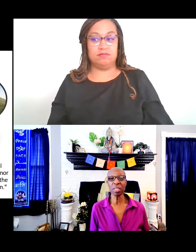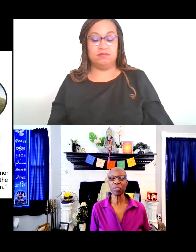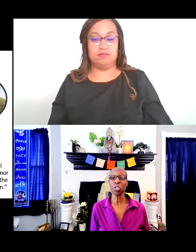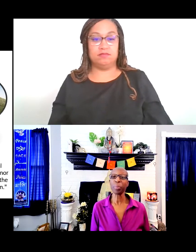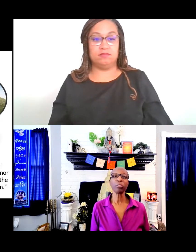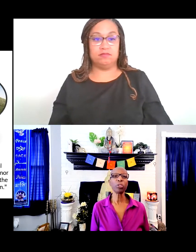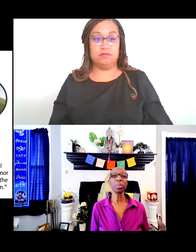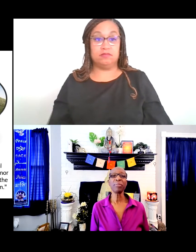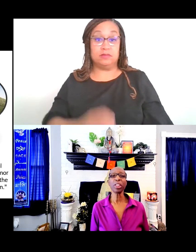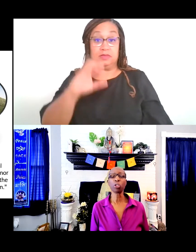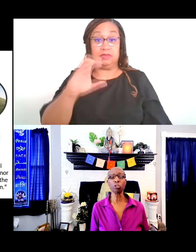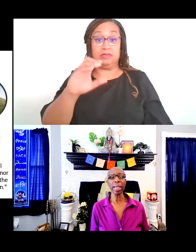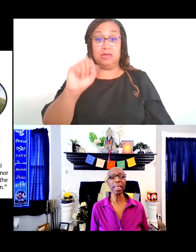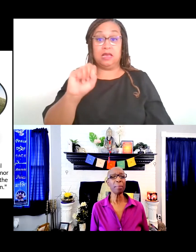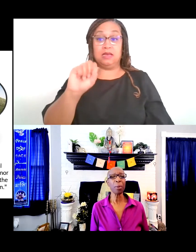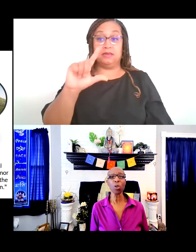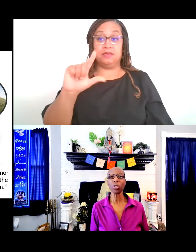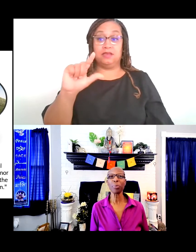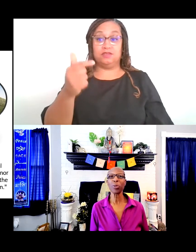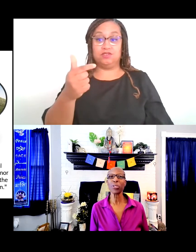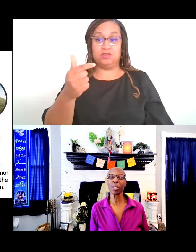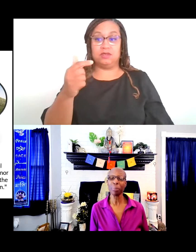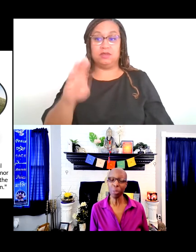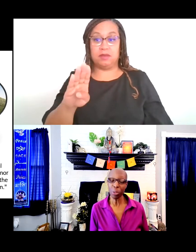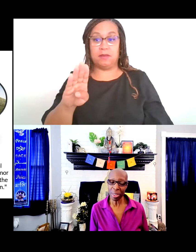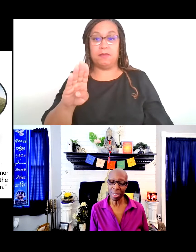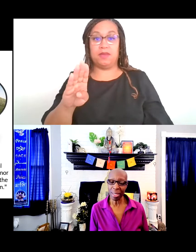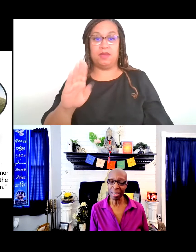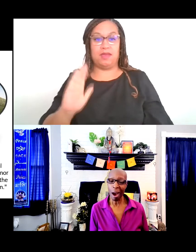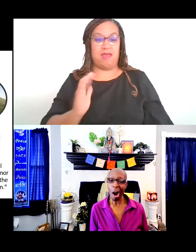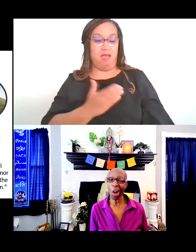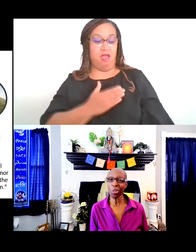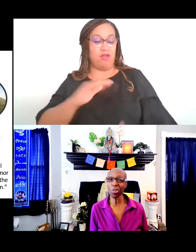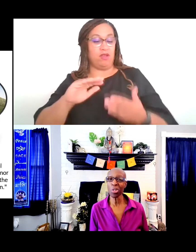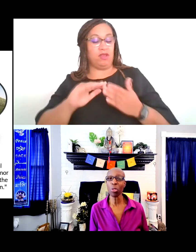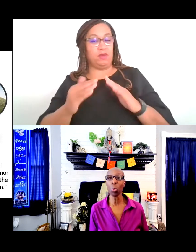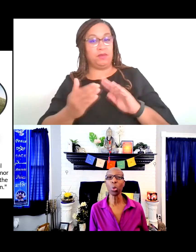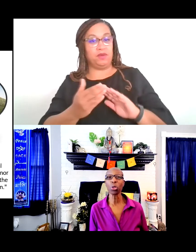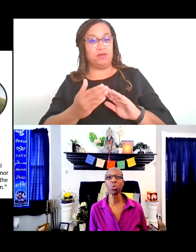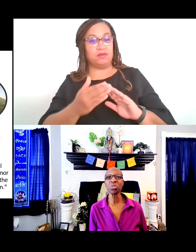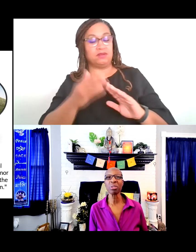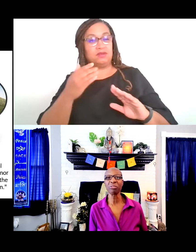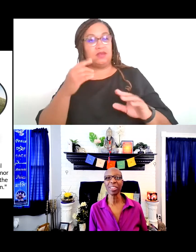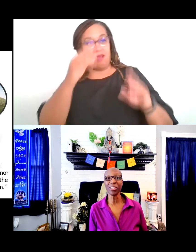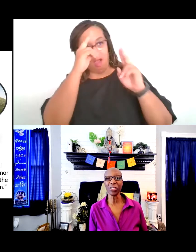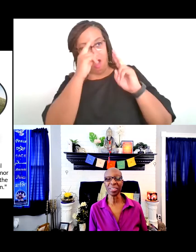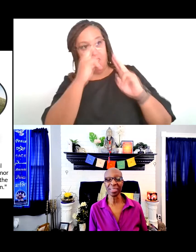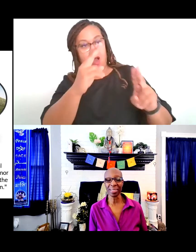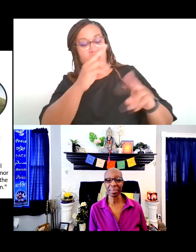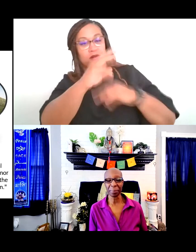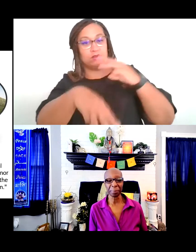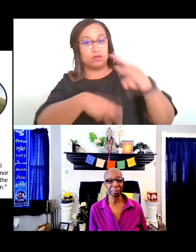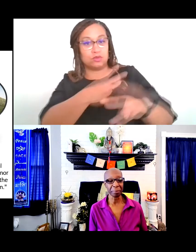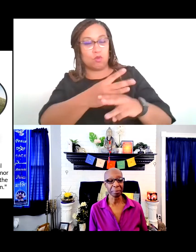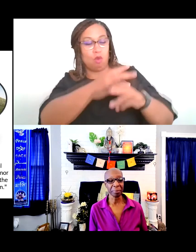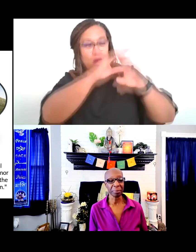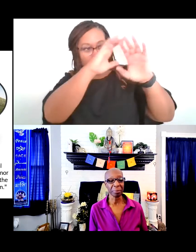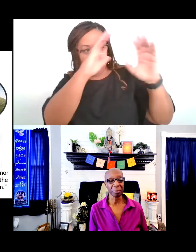The Center for Spiritual Living, Greater Baltimore's community, honors the world's religions.